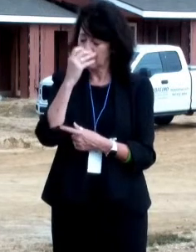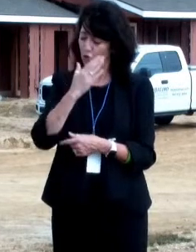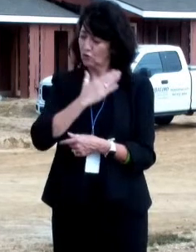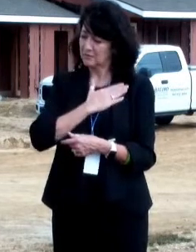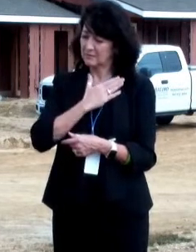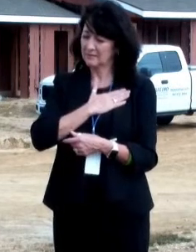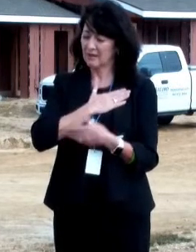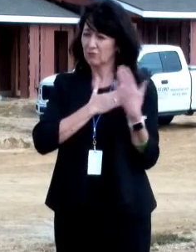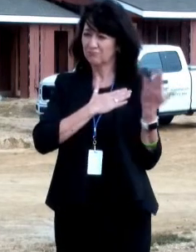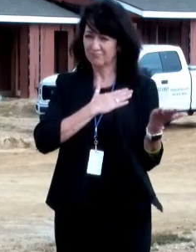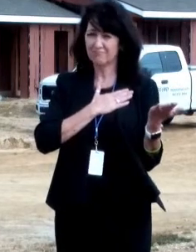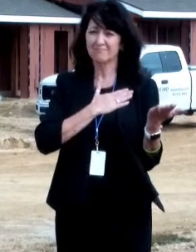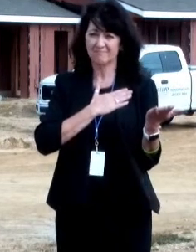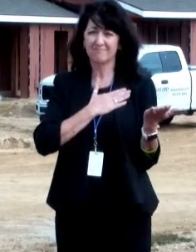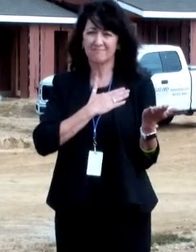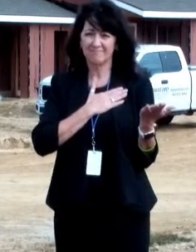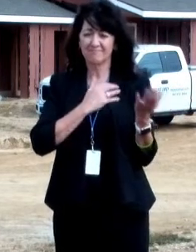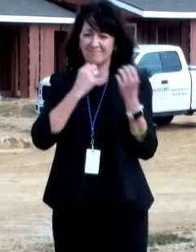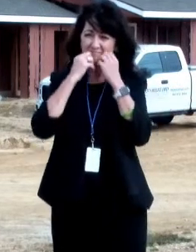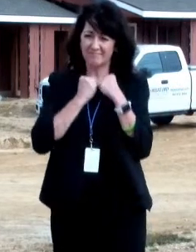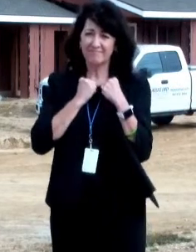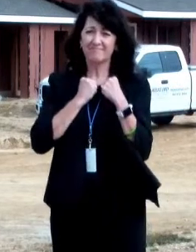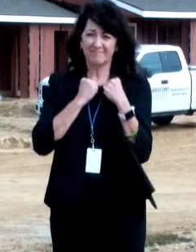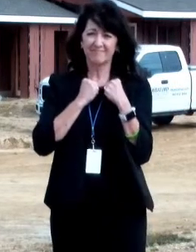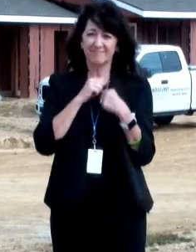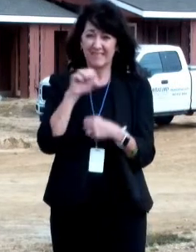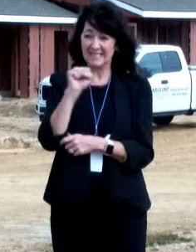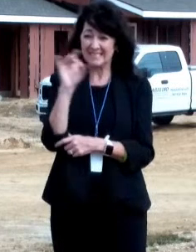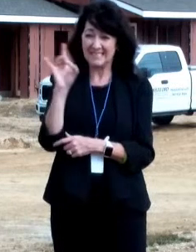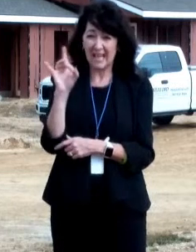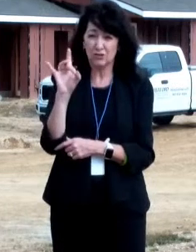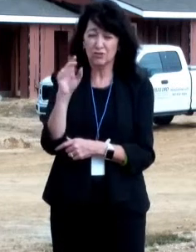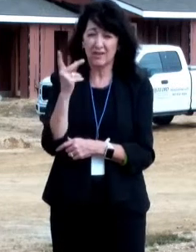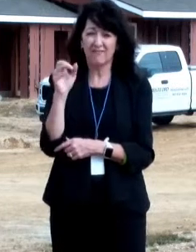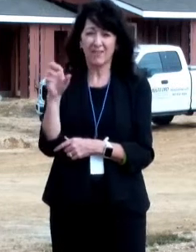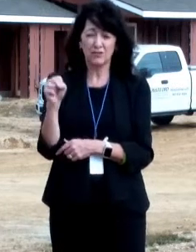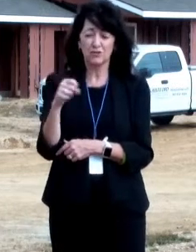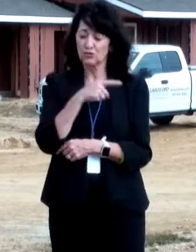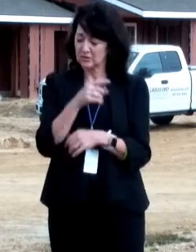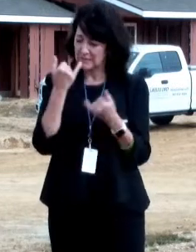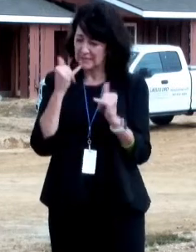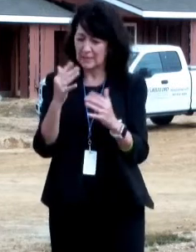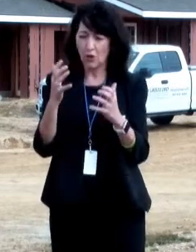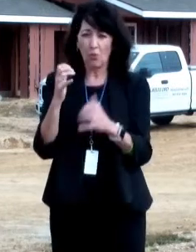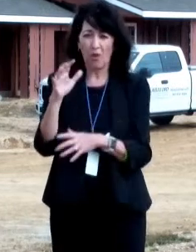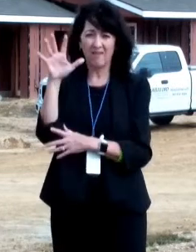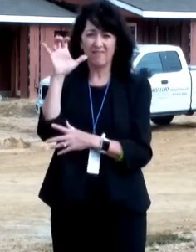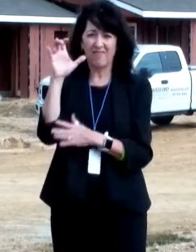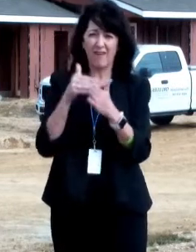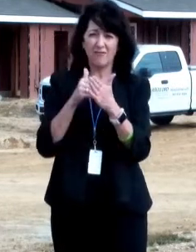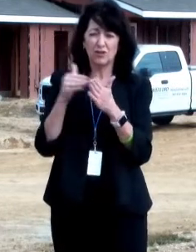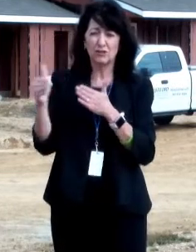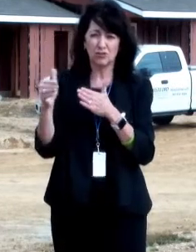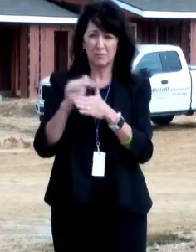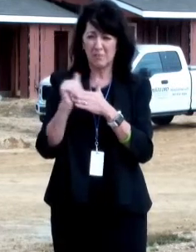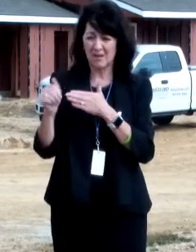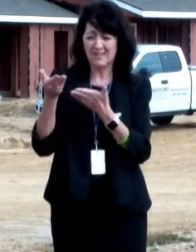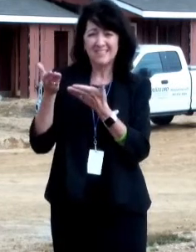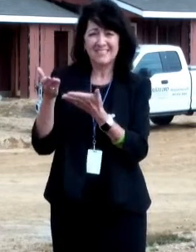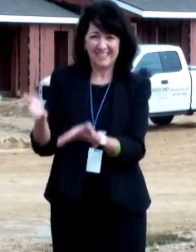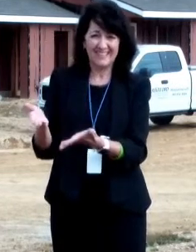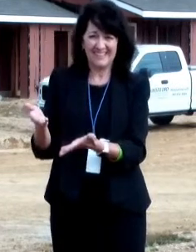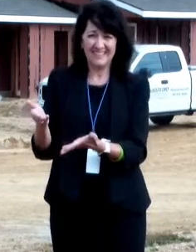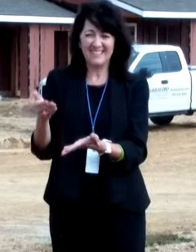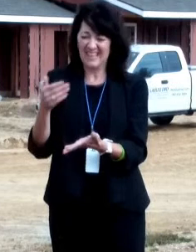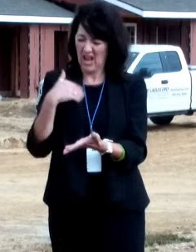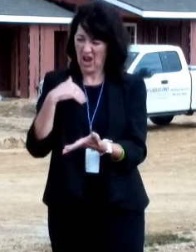about advancing Section 8 choice vouchers is still holding on to $500 million in the House version of Build Back Better, and there I just did it. I worked